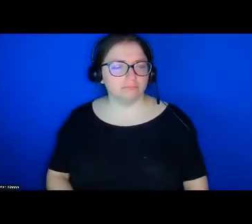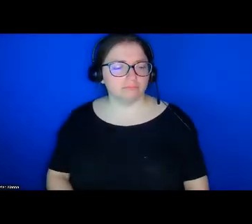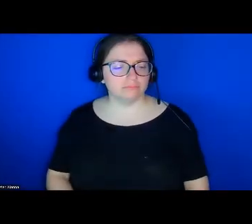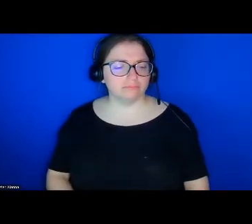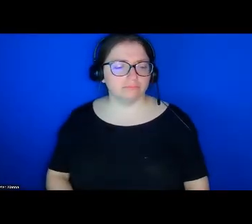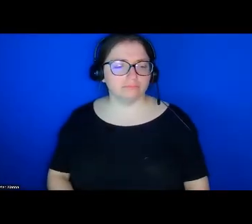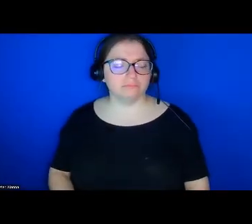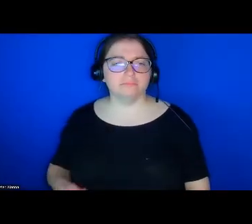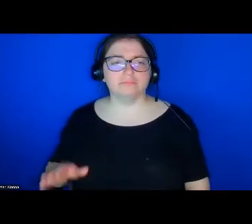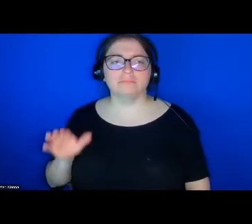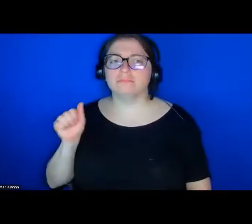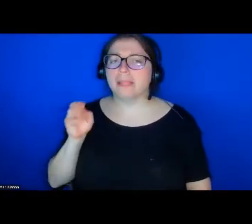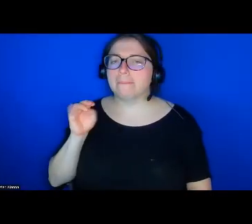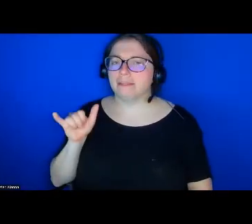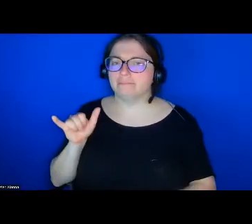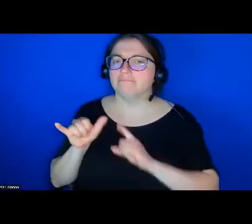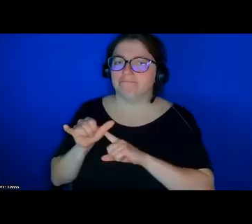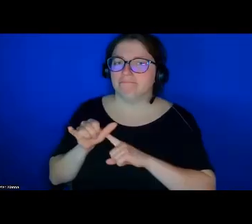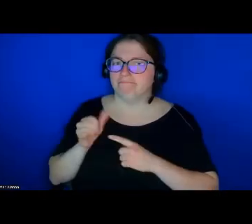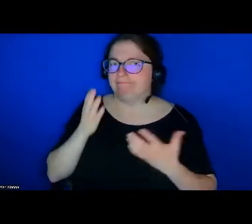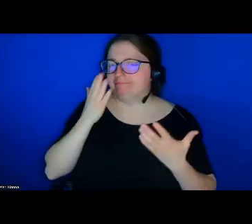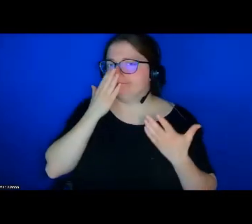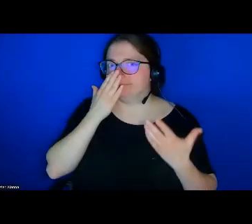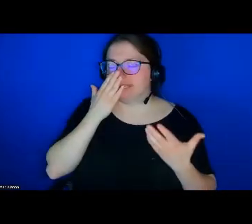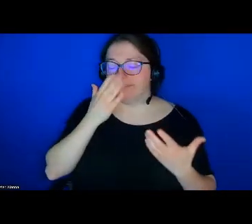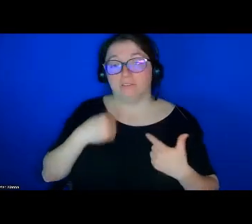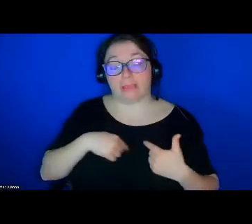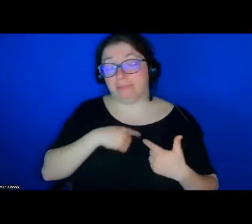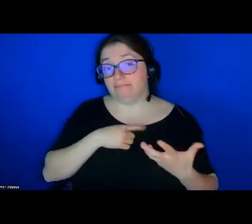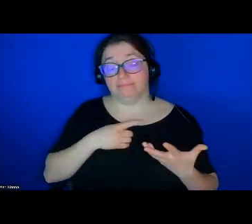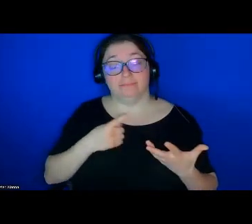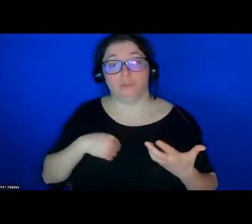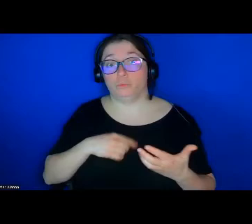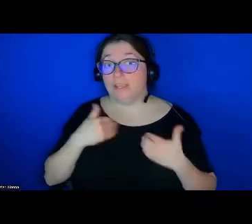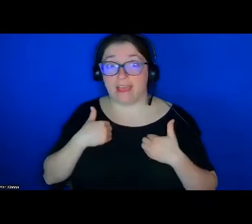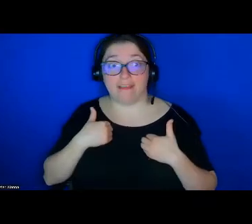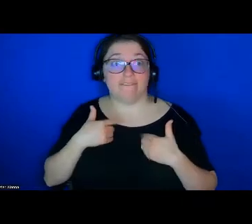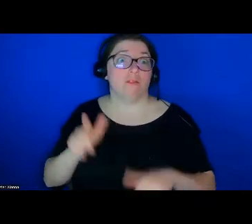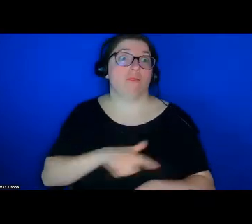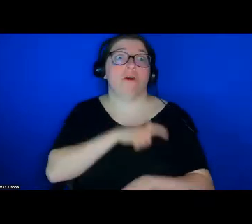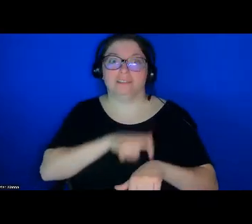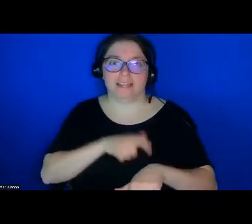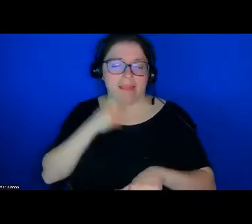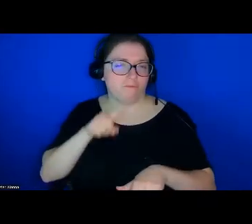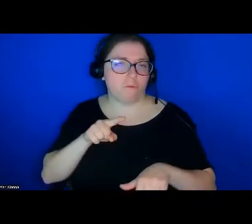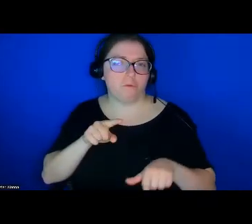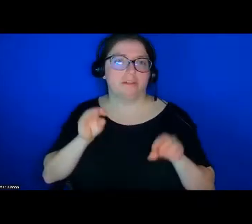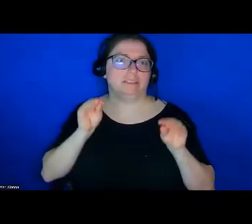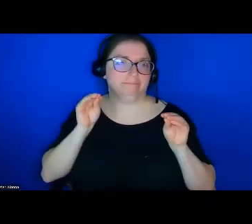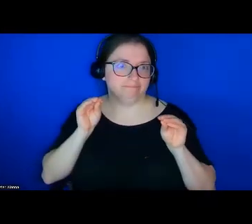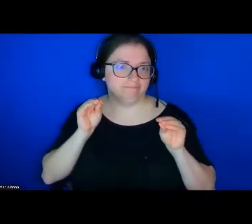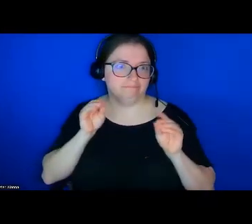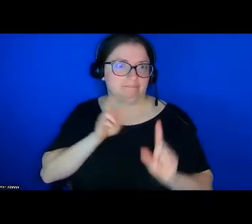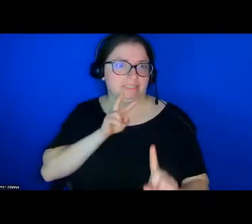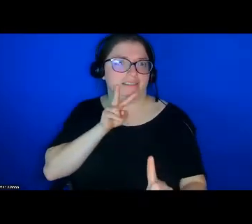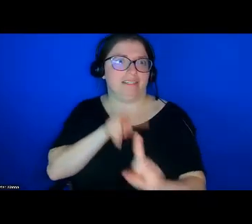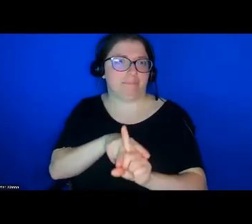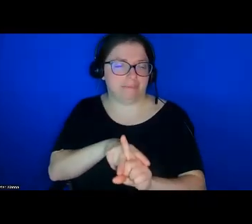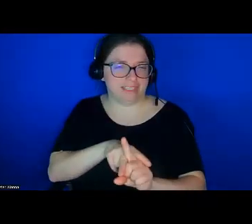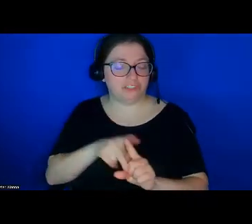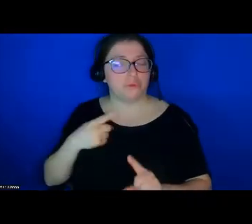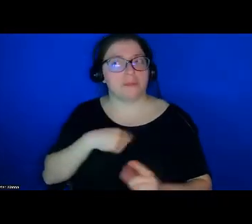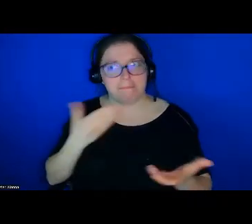Thank you and I mean we'll look forward to I mean it's that there's a long time luckily for implementation and so we may be back you know